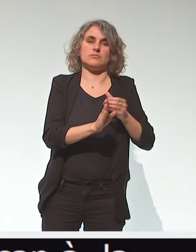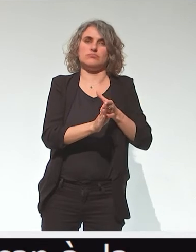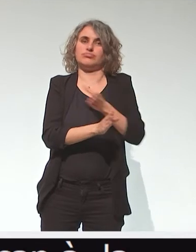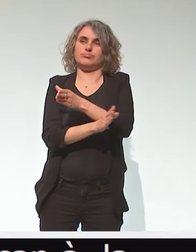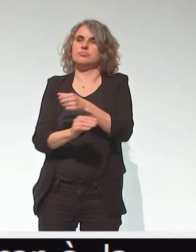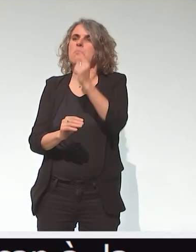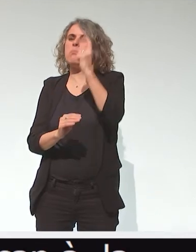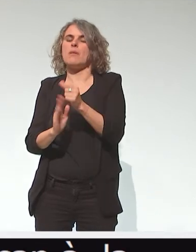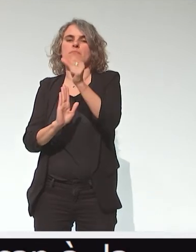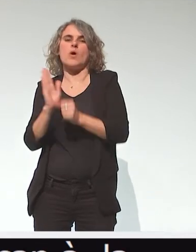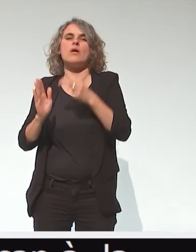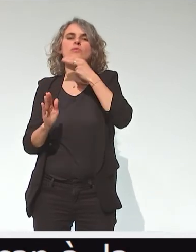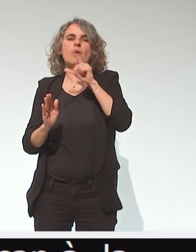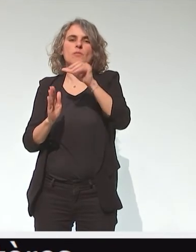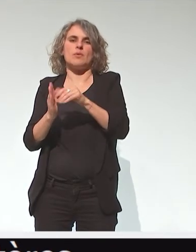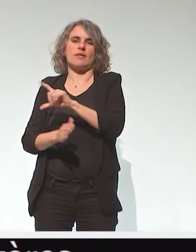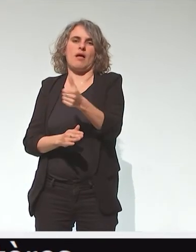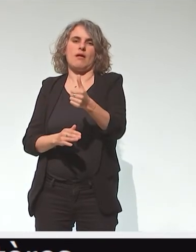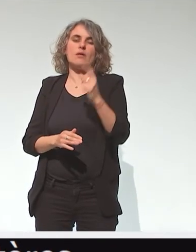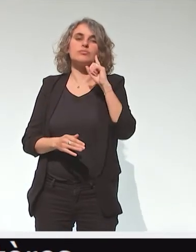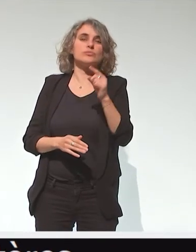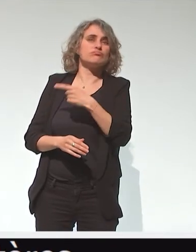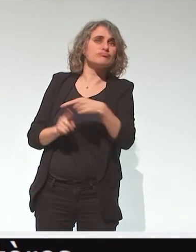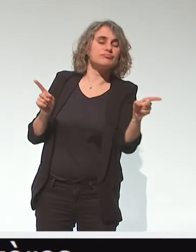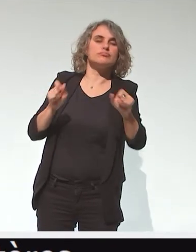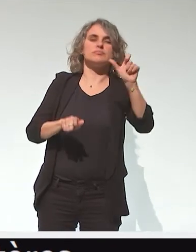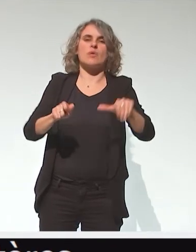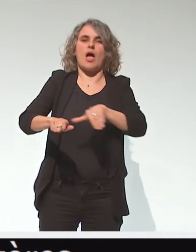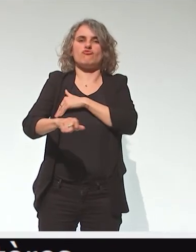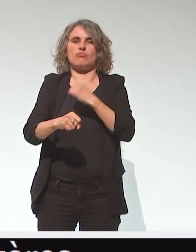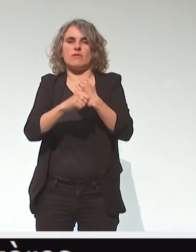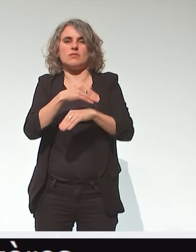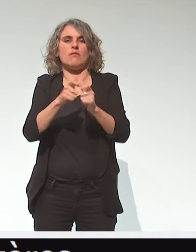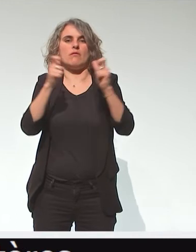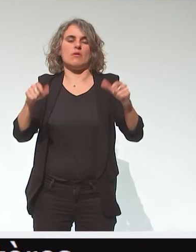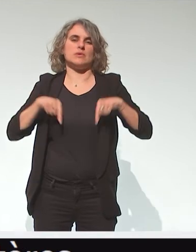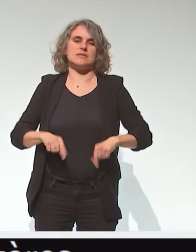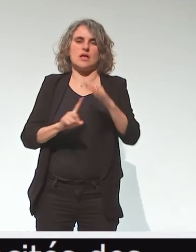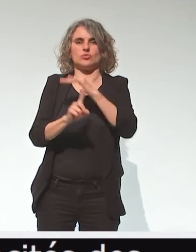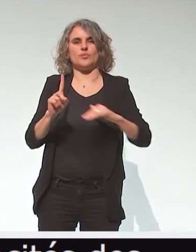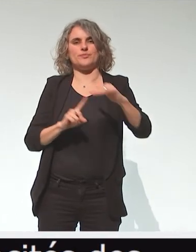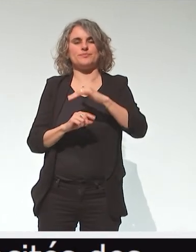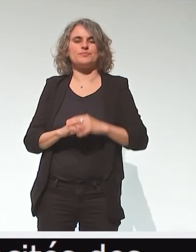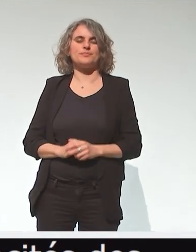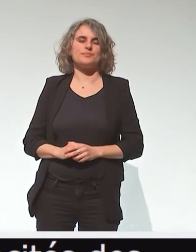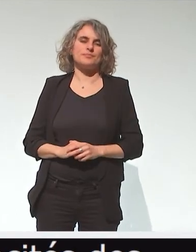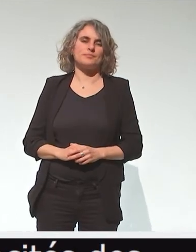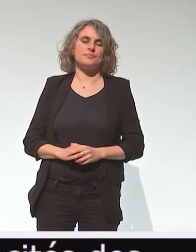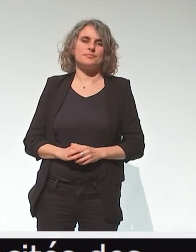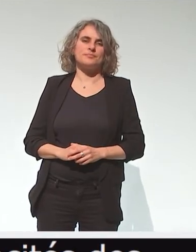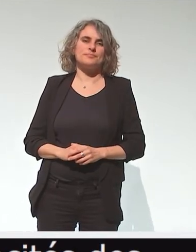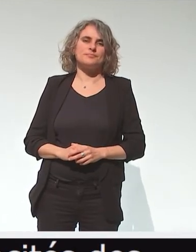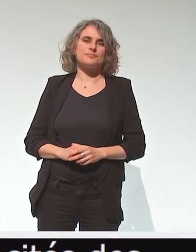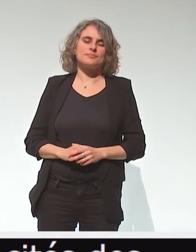monthly, and has been come out and appeared in November 2021, and it's for all my colleagues in